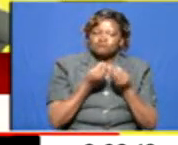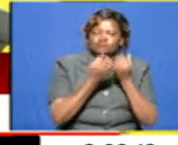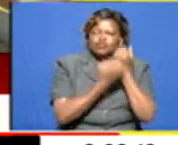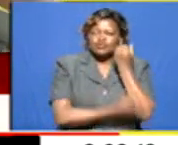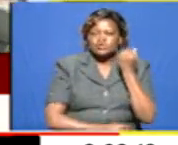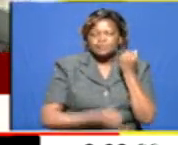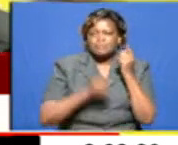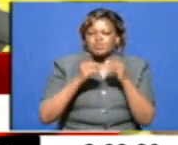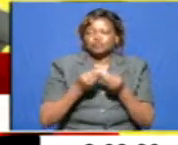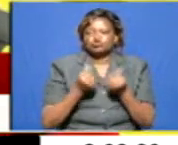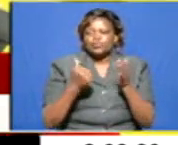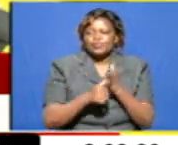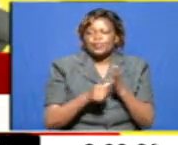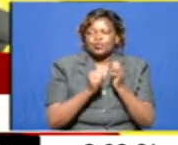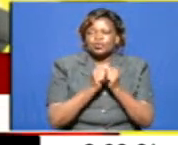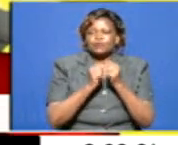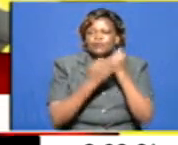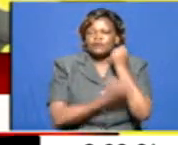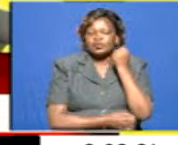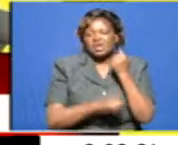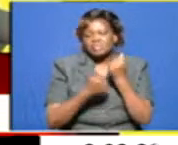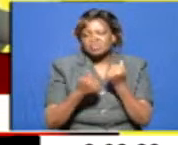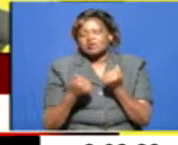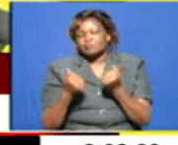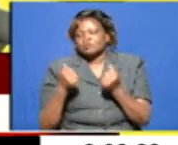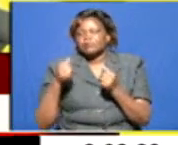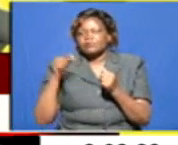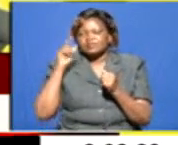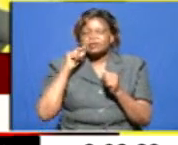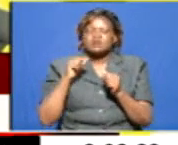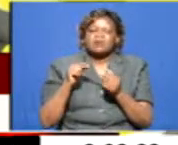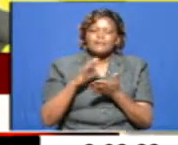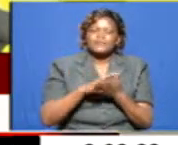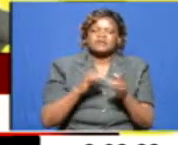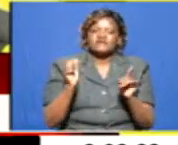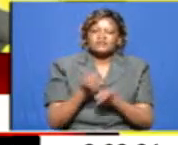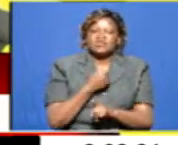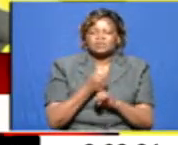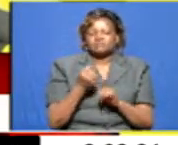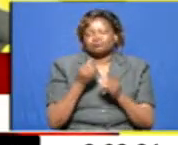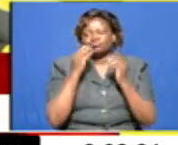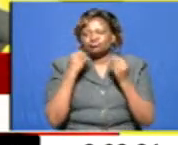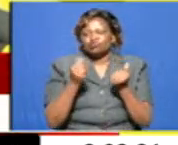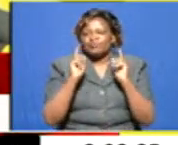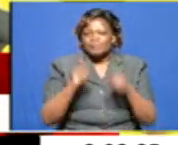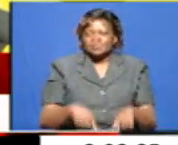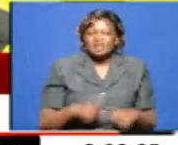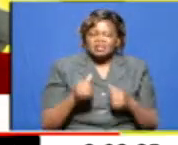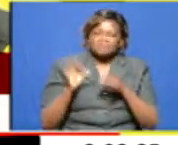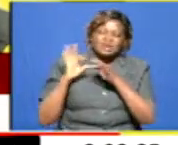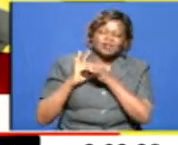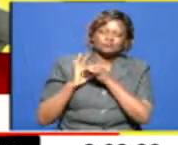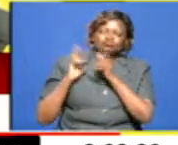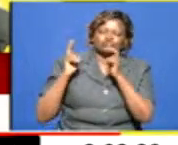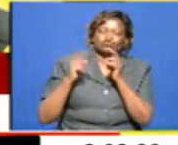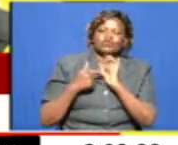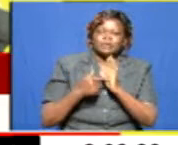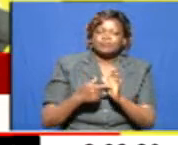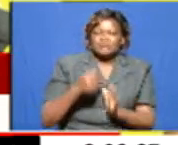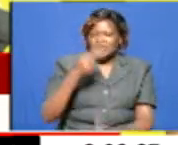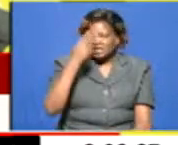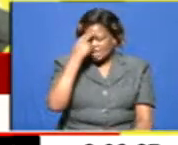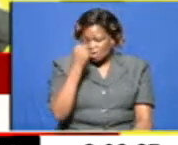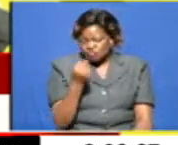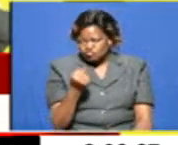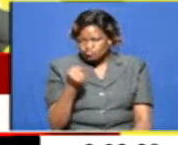because of GPV. We need to address GPV. In some places, it is because of cultural issues. Like if you go to Narok, if you go